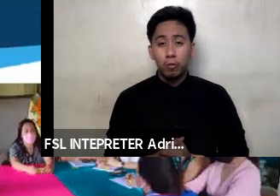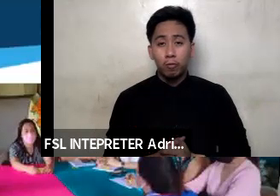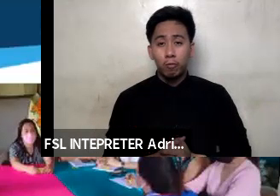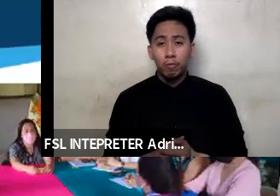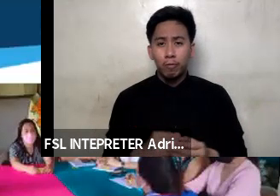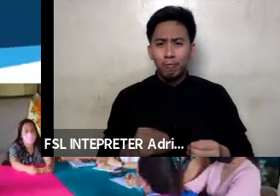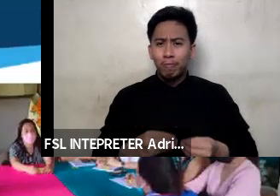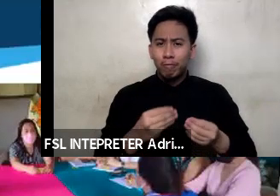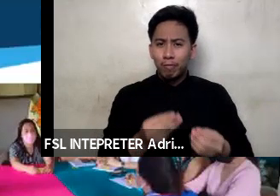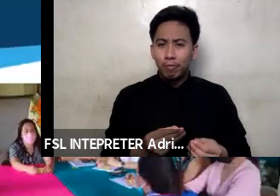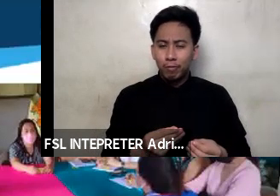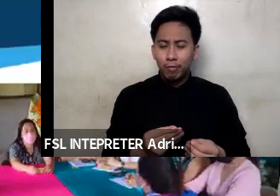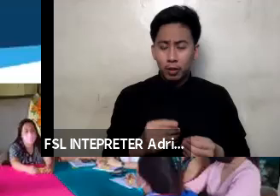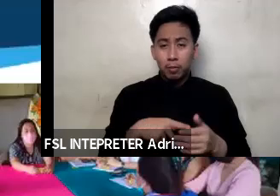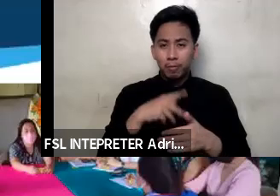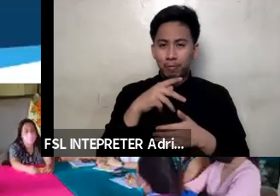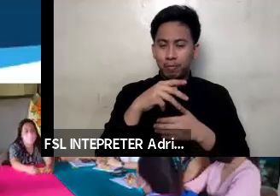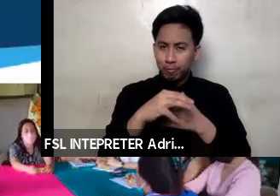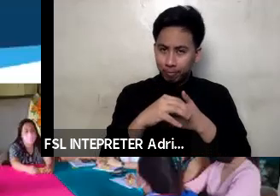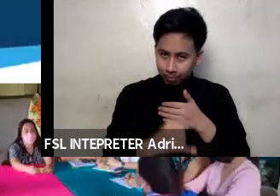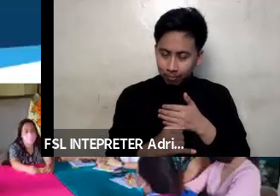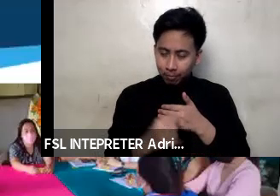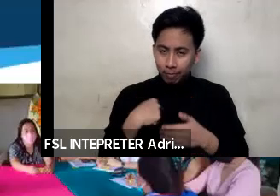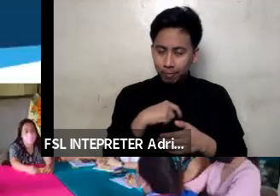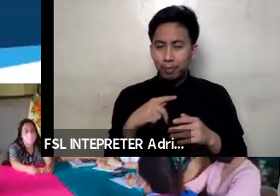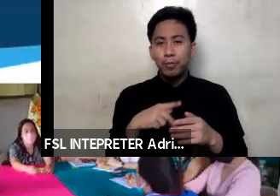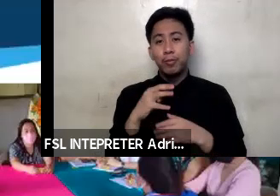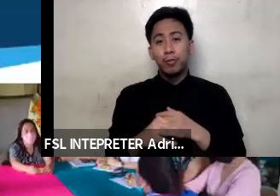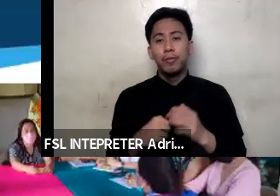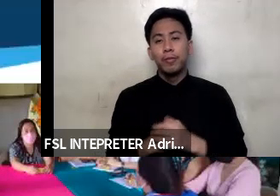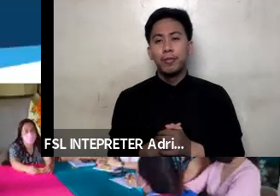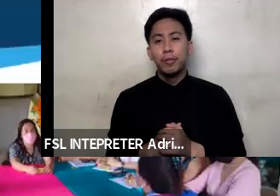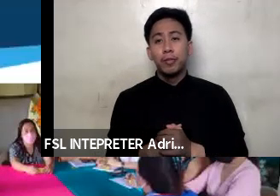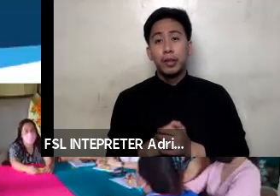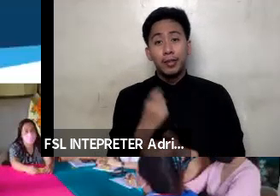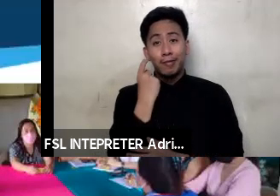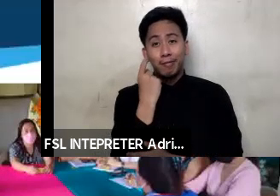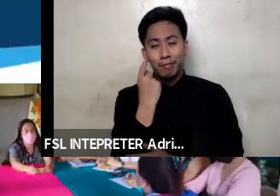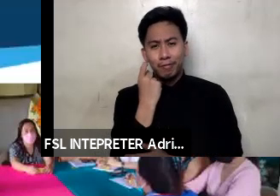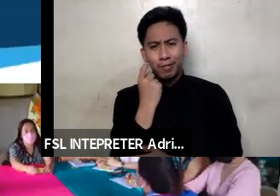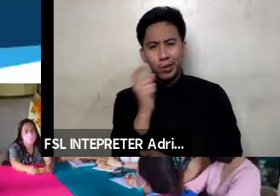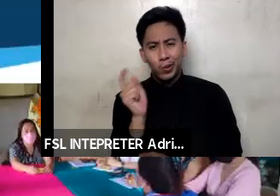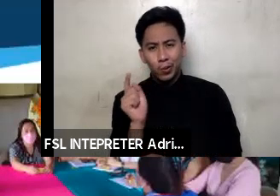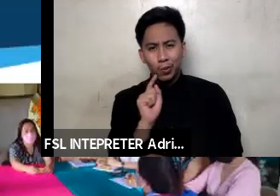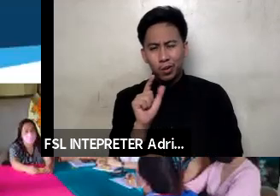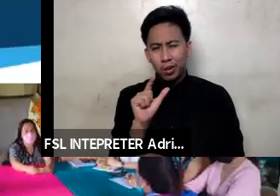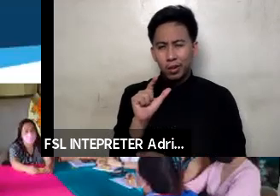the EGBU project. I mentioned earlier EGBU. What is